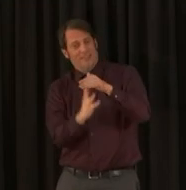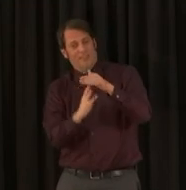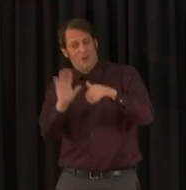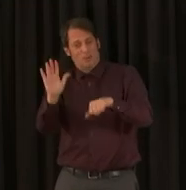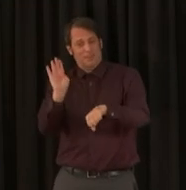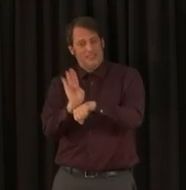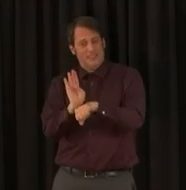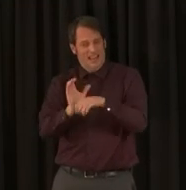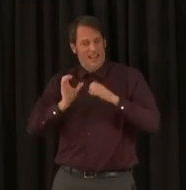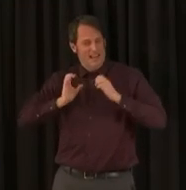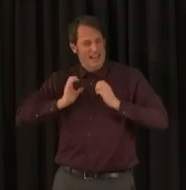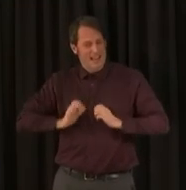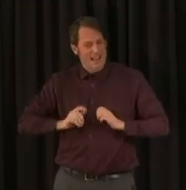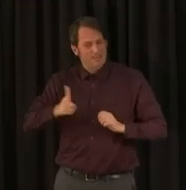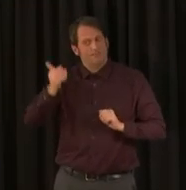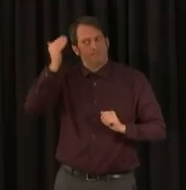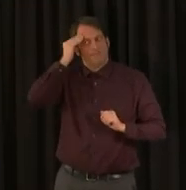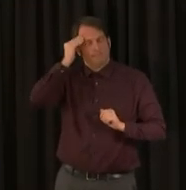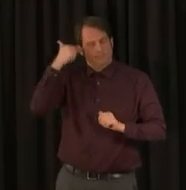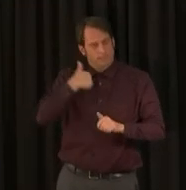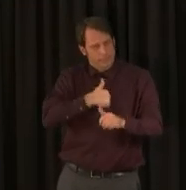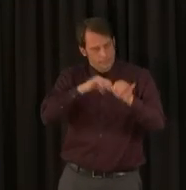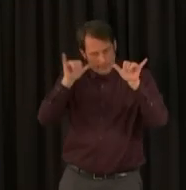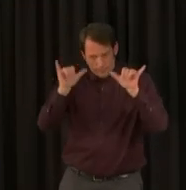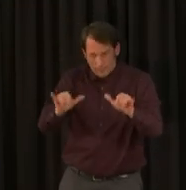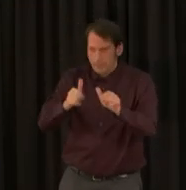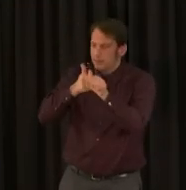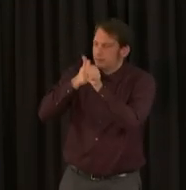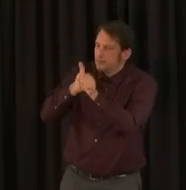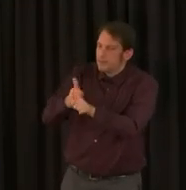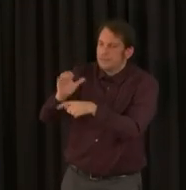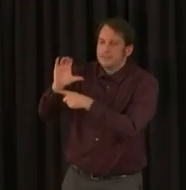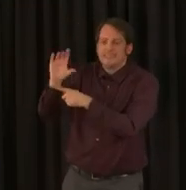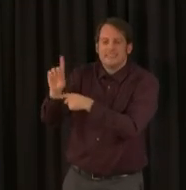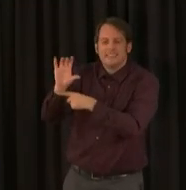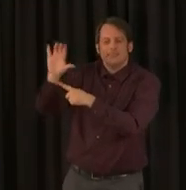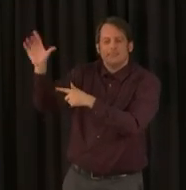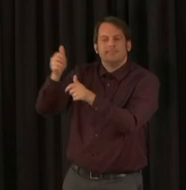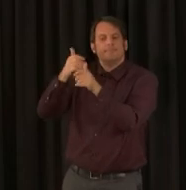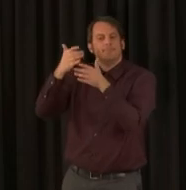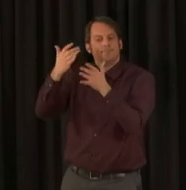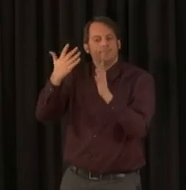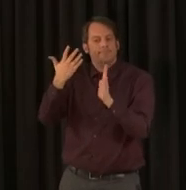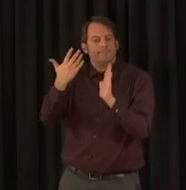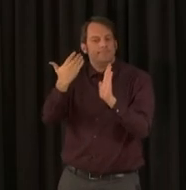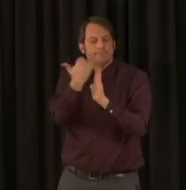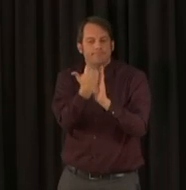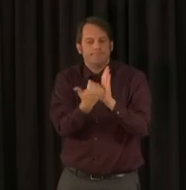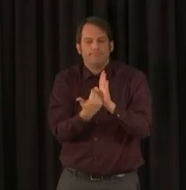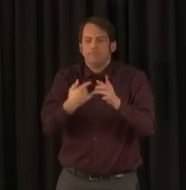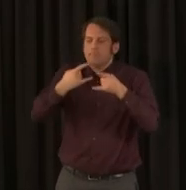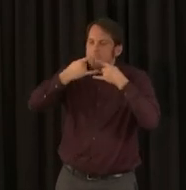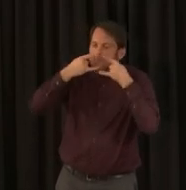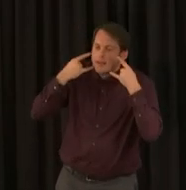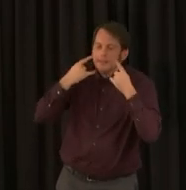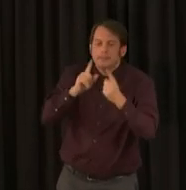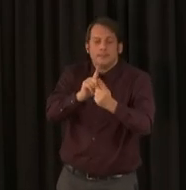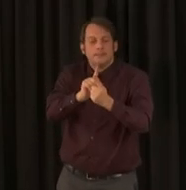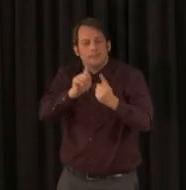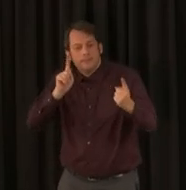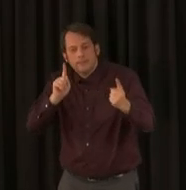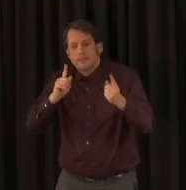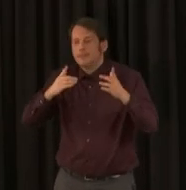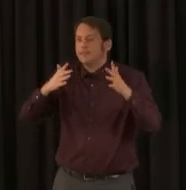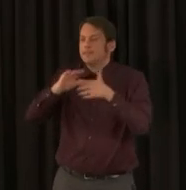by the CDC guidelines, and just keep your family, your business, and your patrons